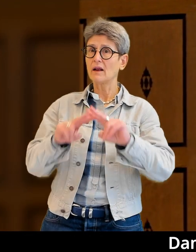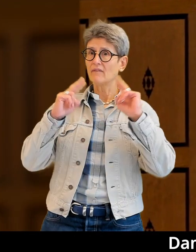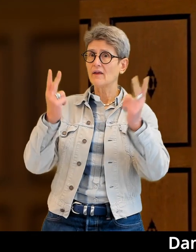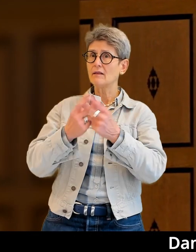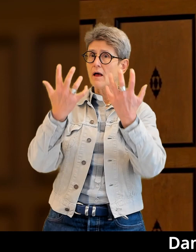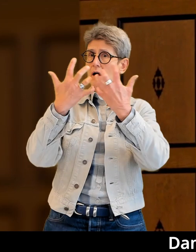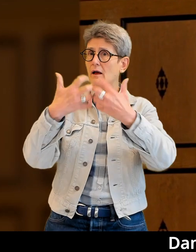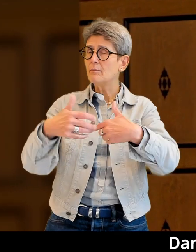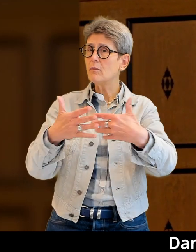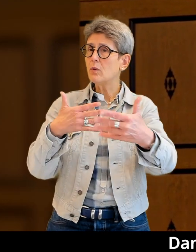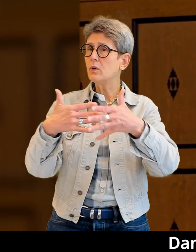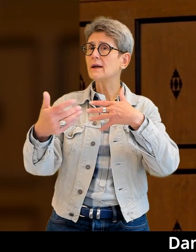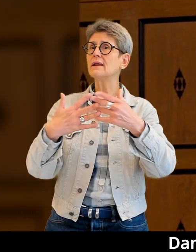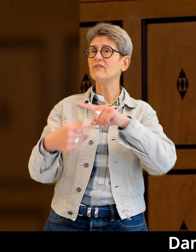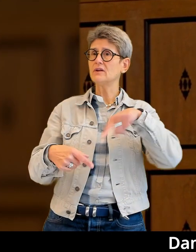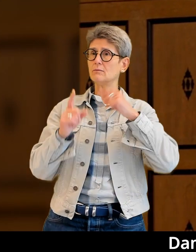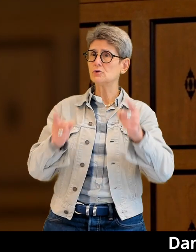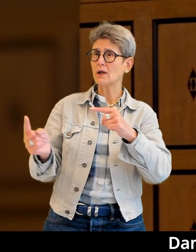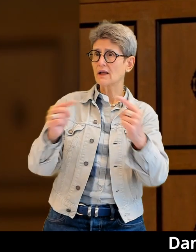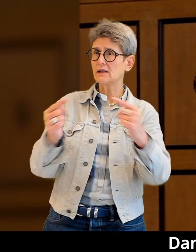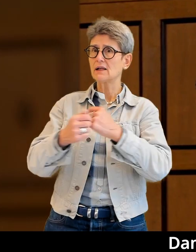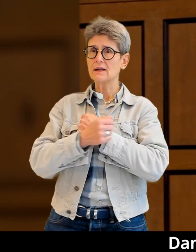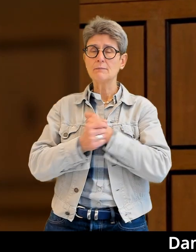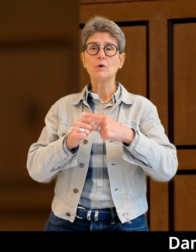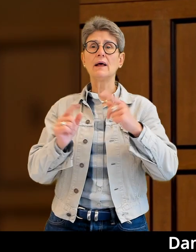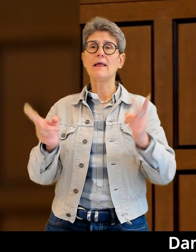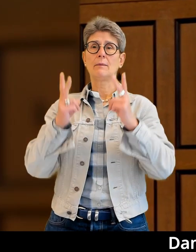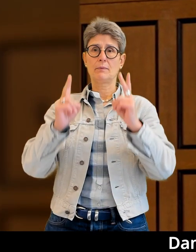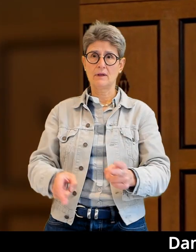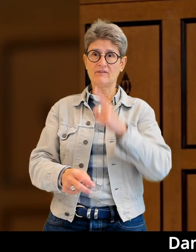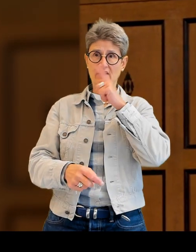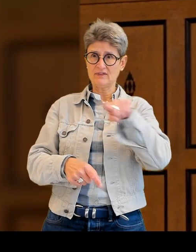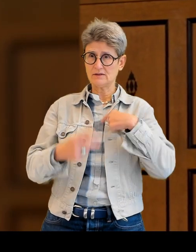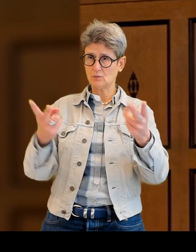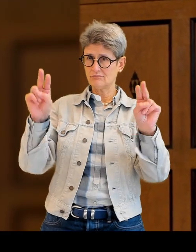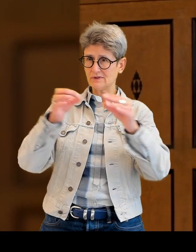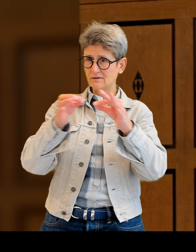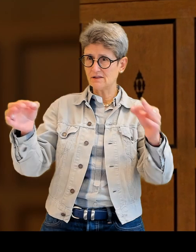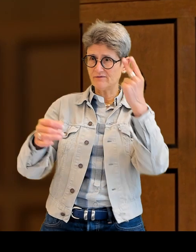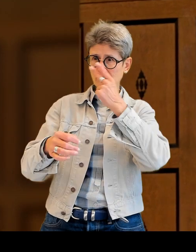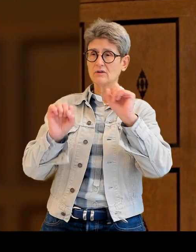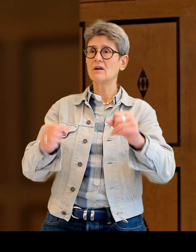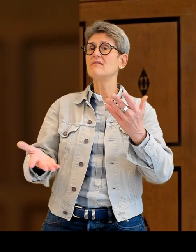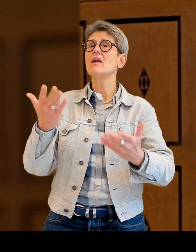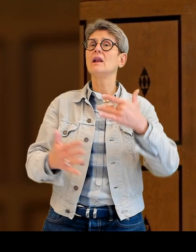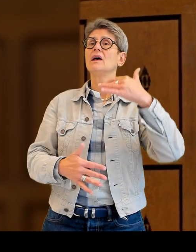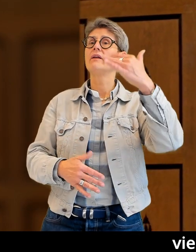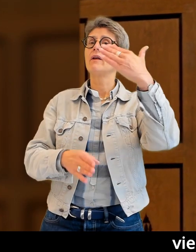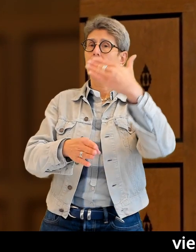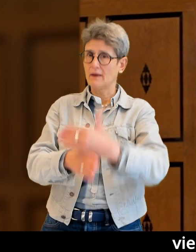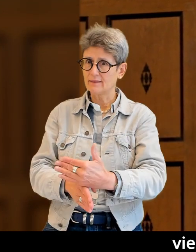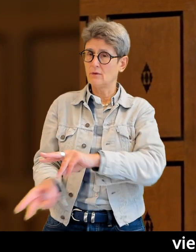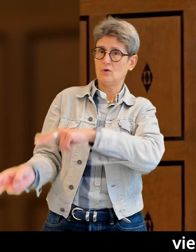harmony in this world, we must love each other as equals. If we understand that sentence, we might, in